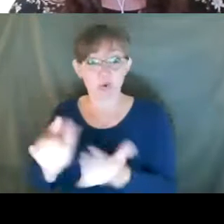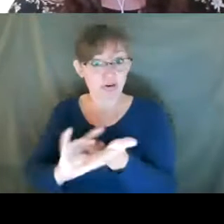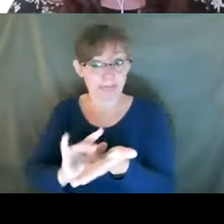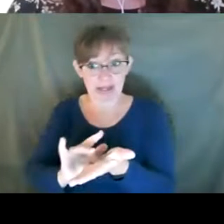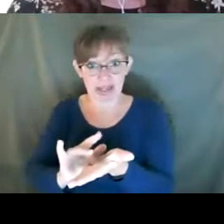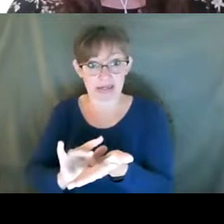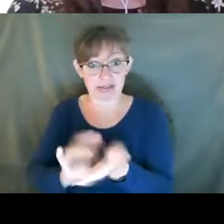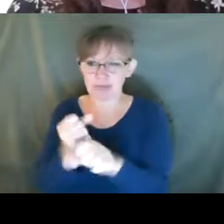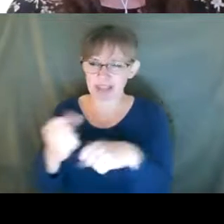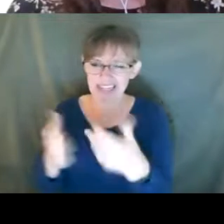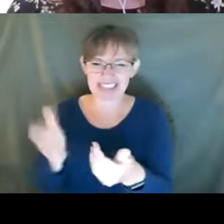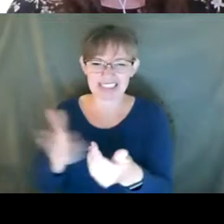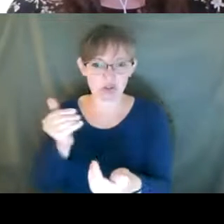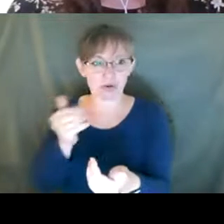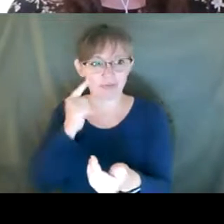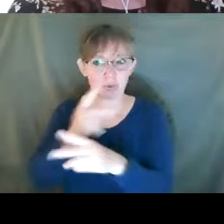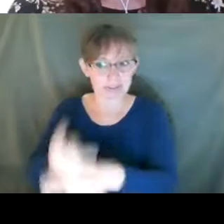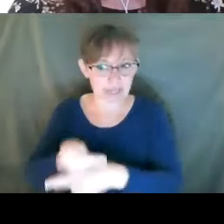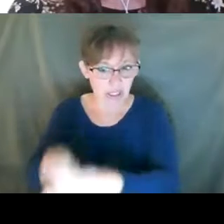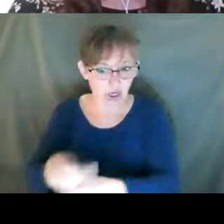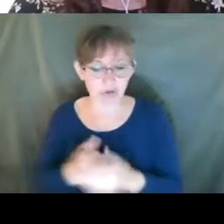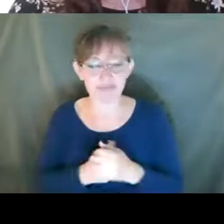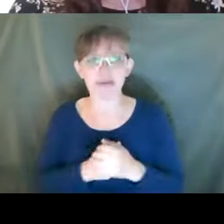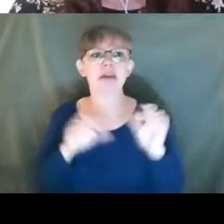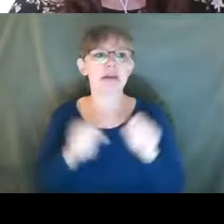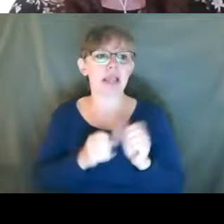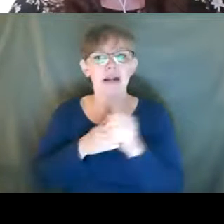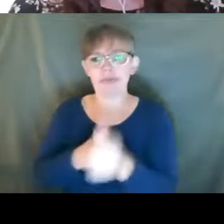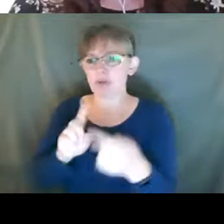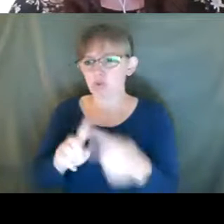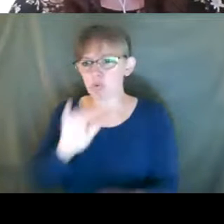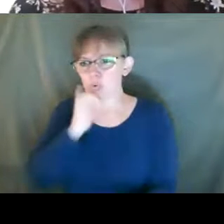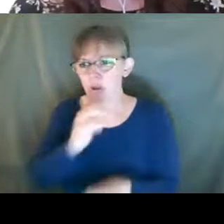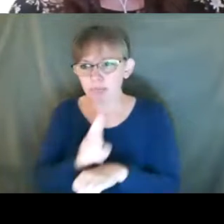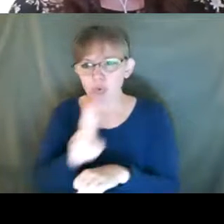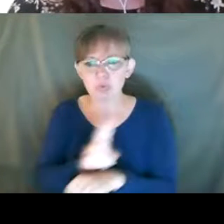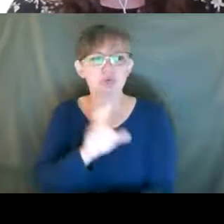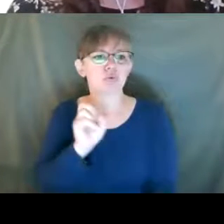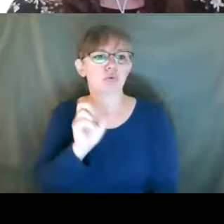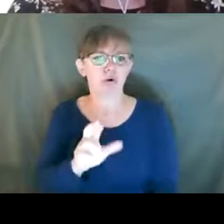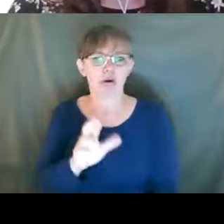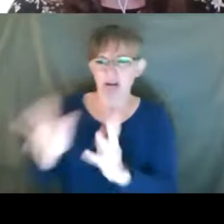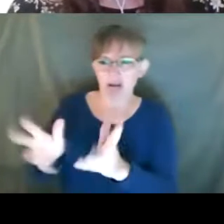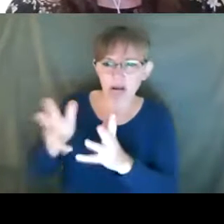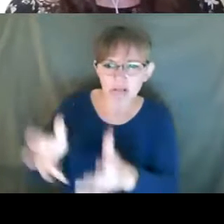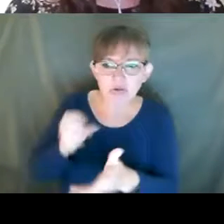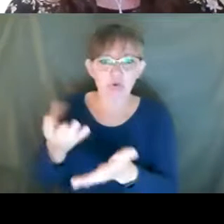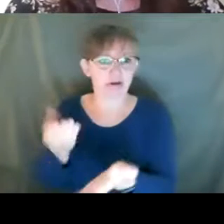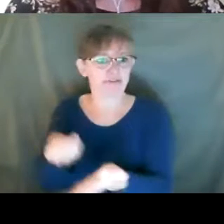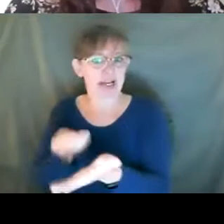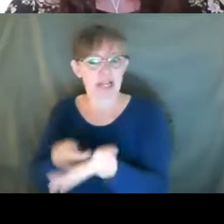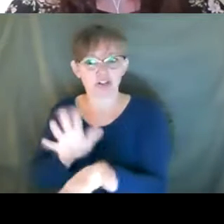them. It can lead to abuse, neglect, and financial exploitation. So if you have a